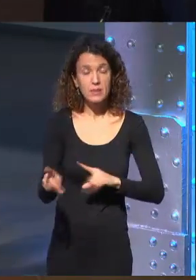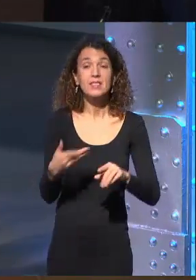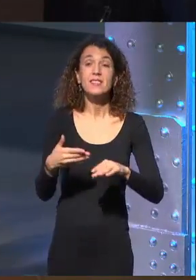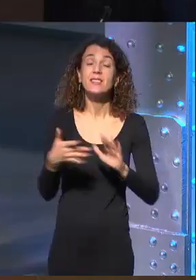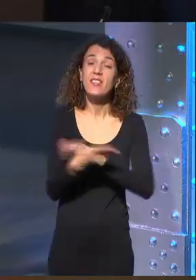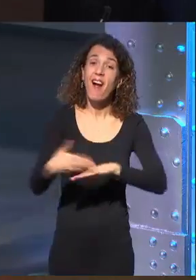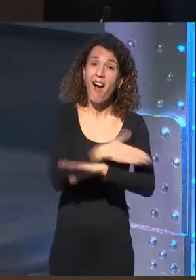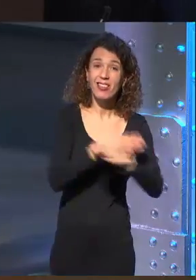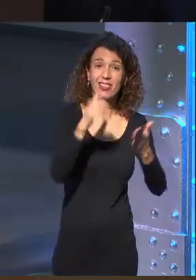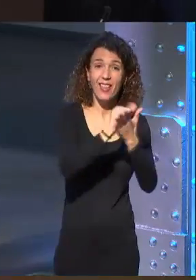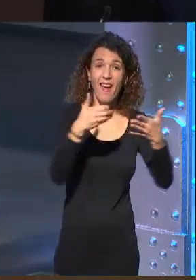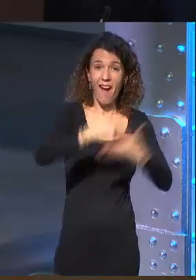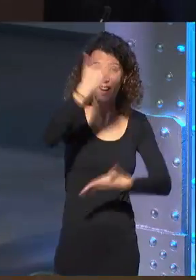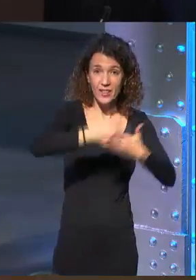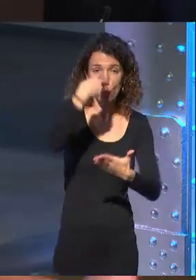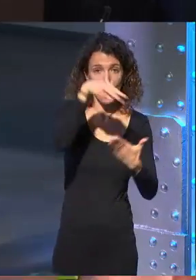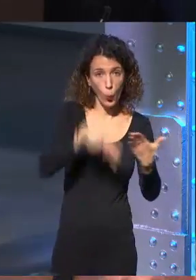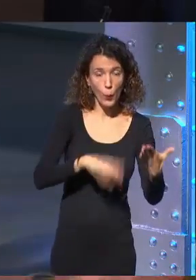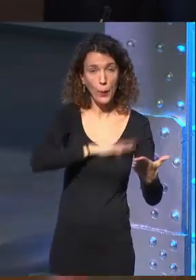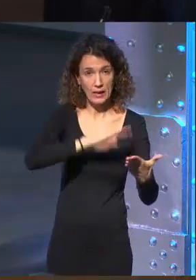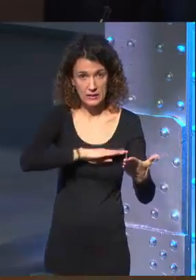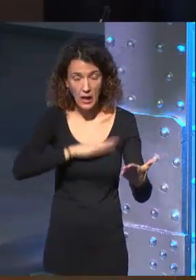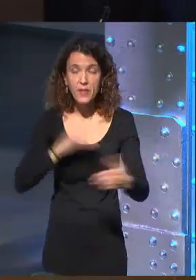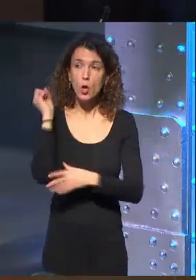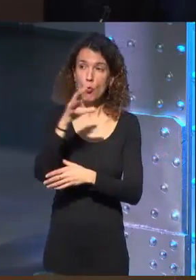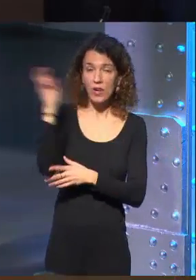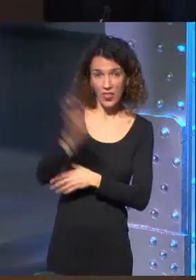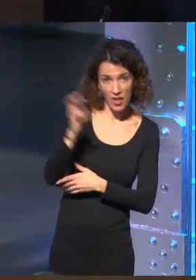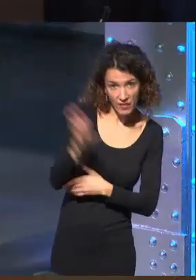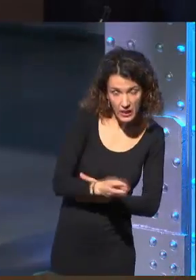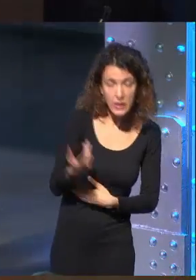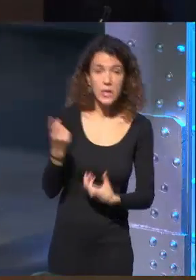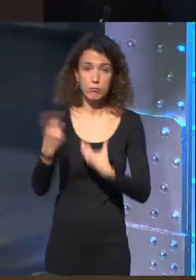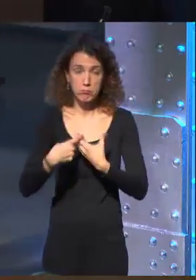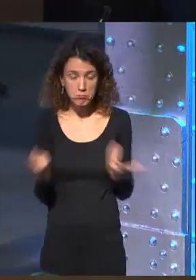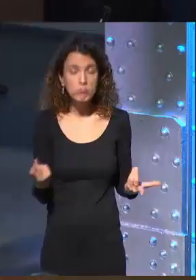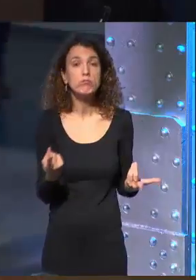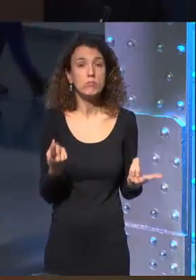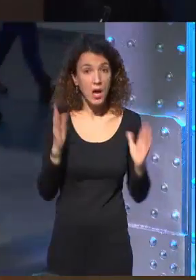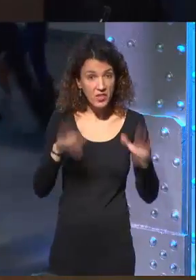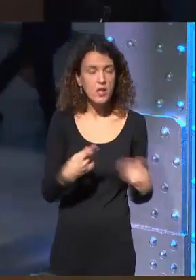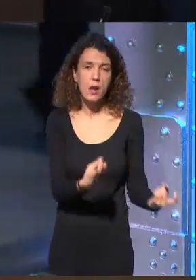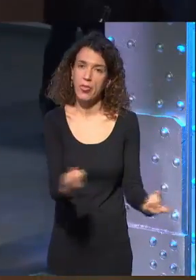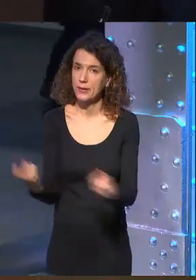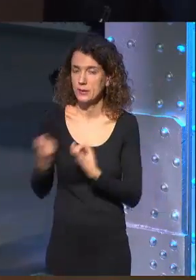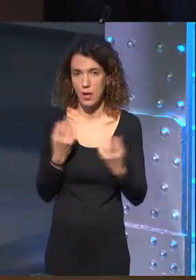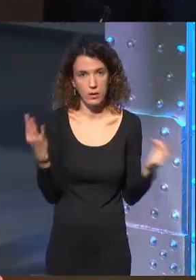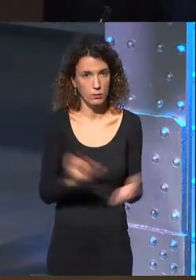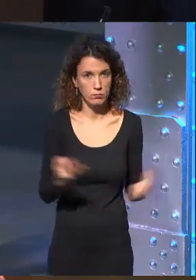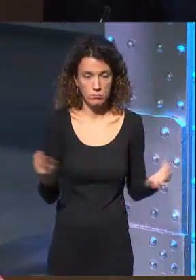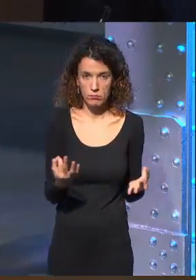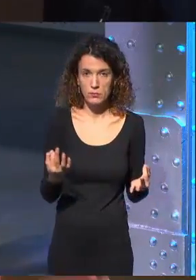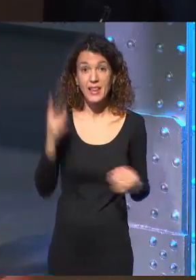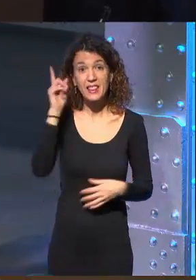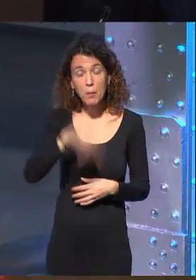can give the right answers when they ask us questions about this. This involves reading a lot of articles,